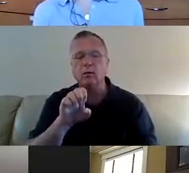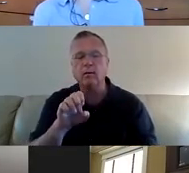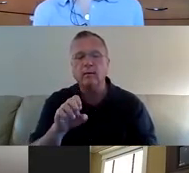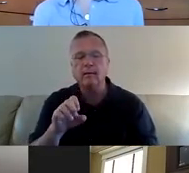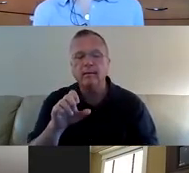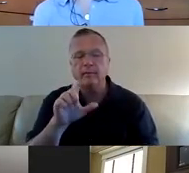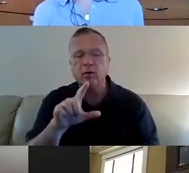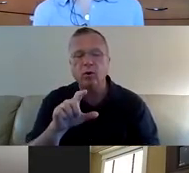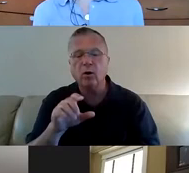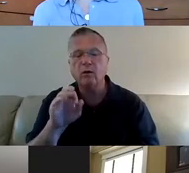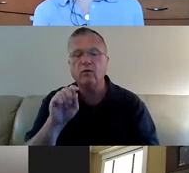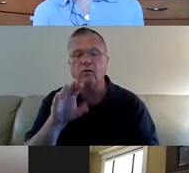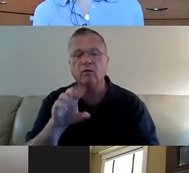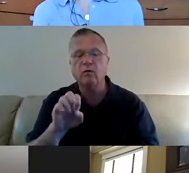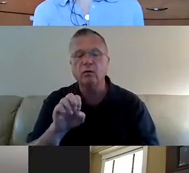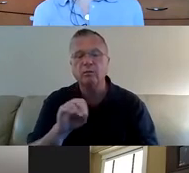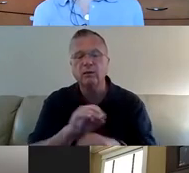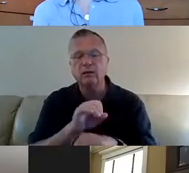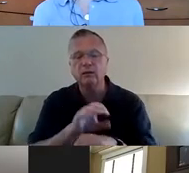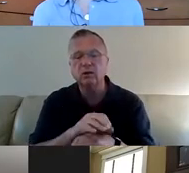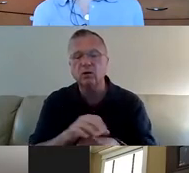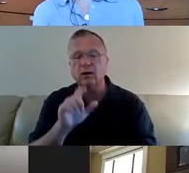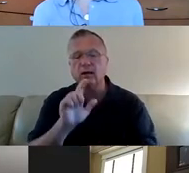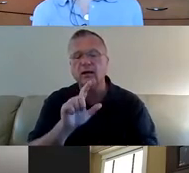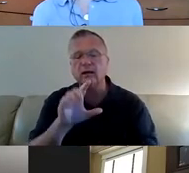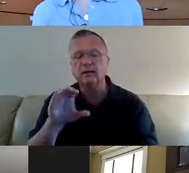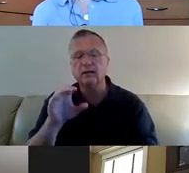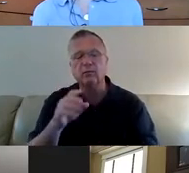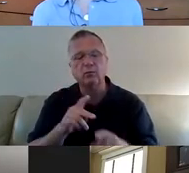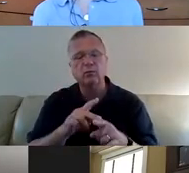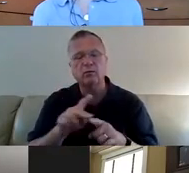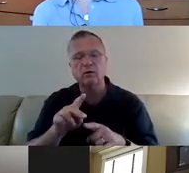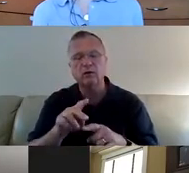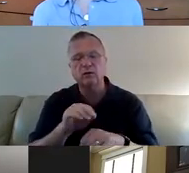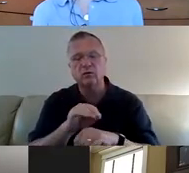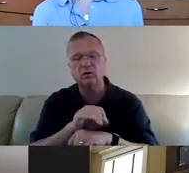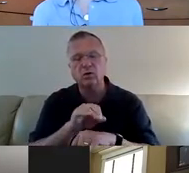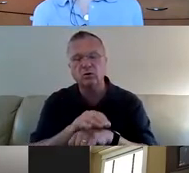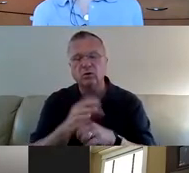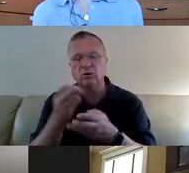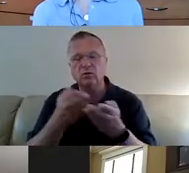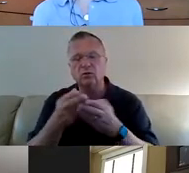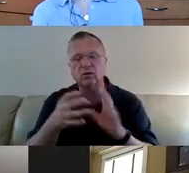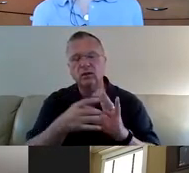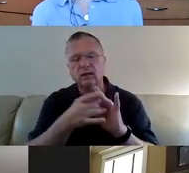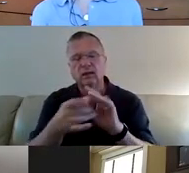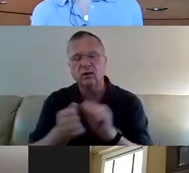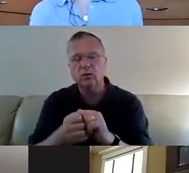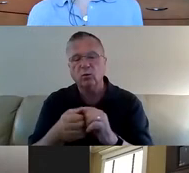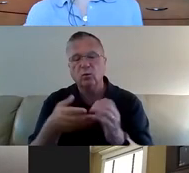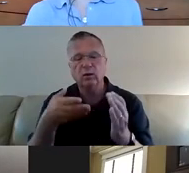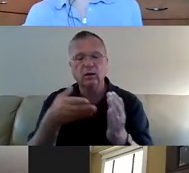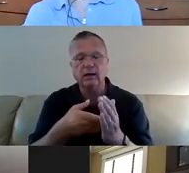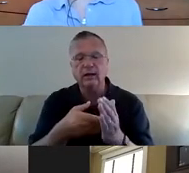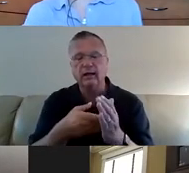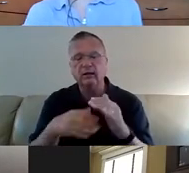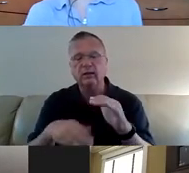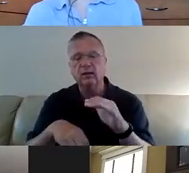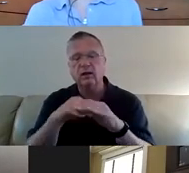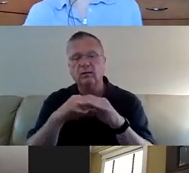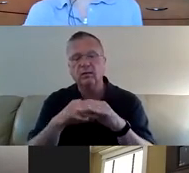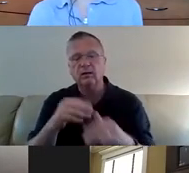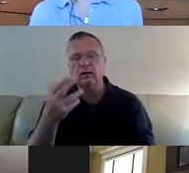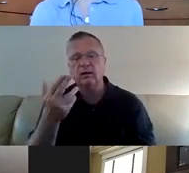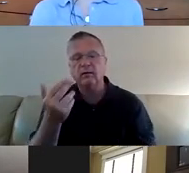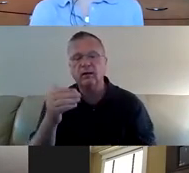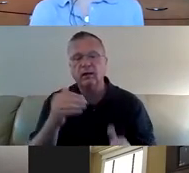LLC, for professional consulting services in connection with litigation for an amount not to exceed